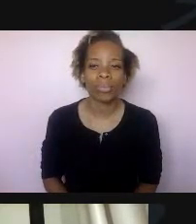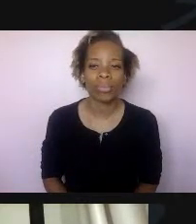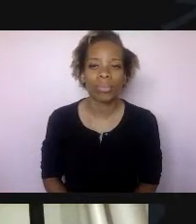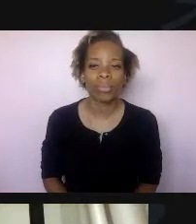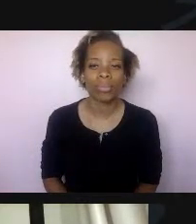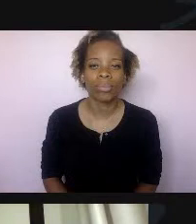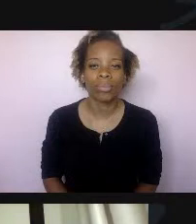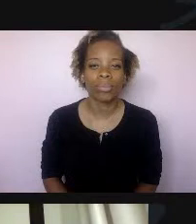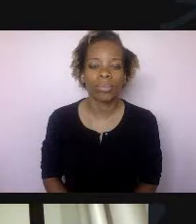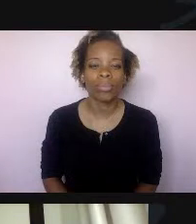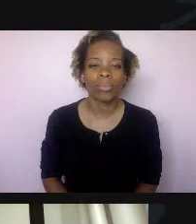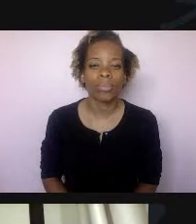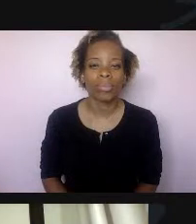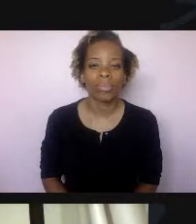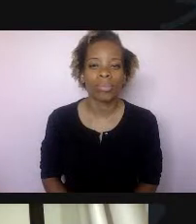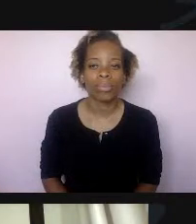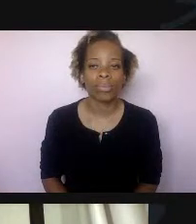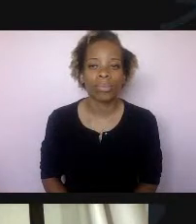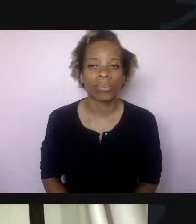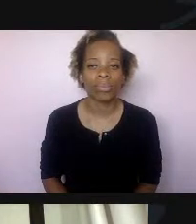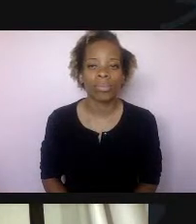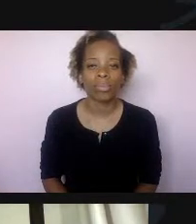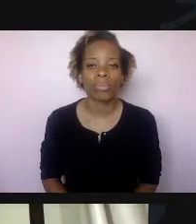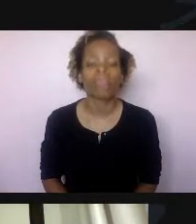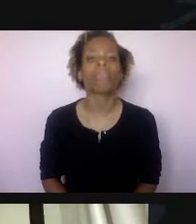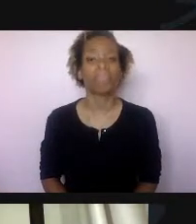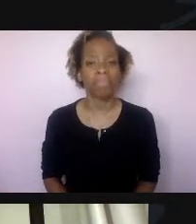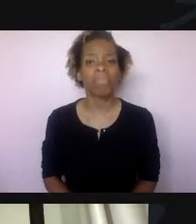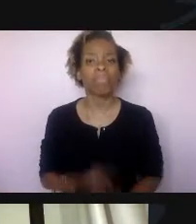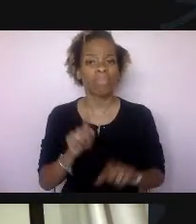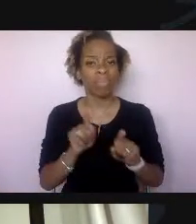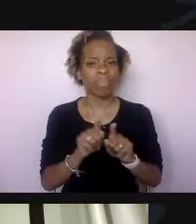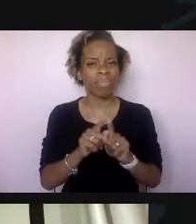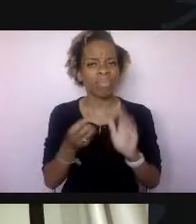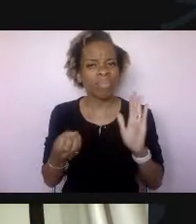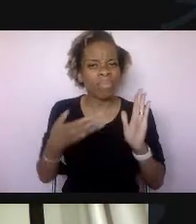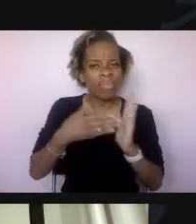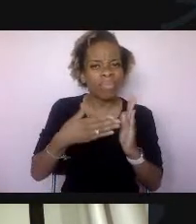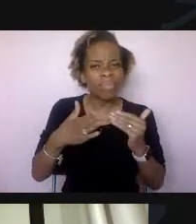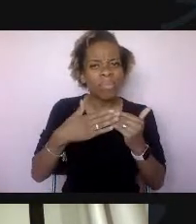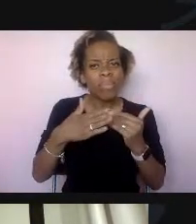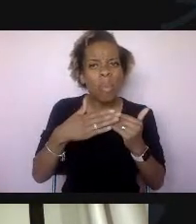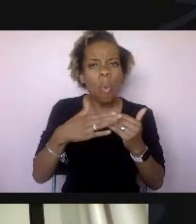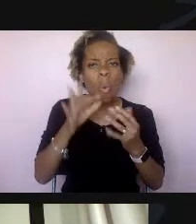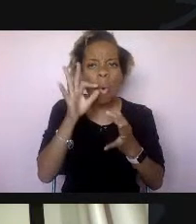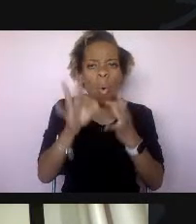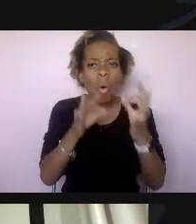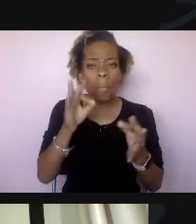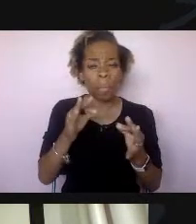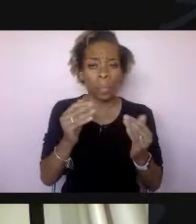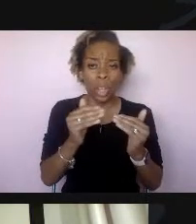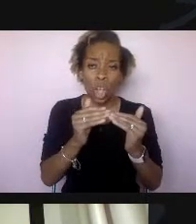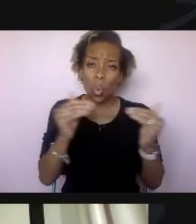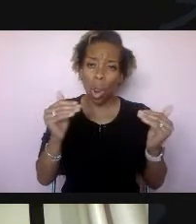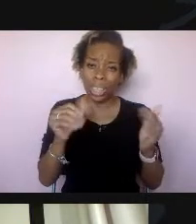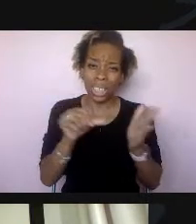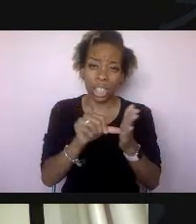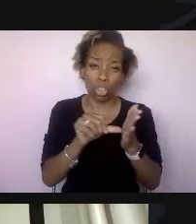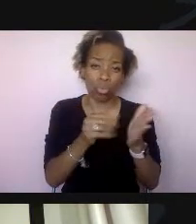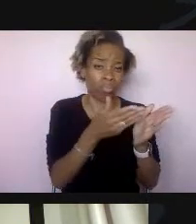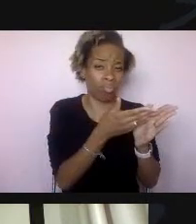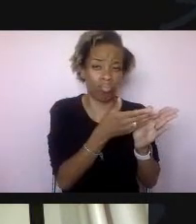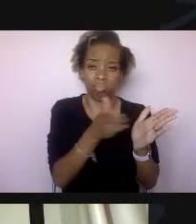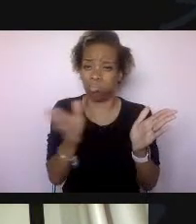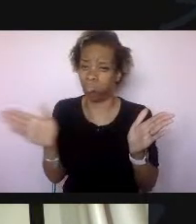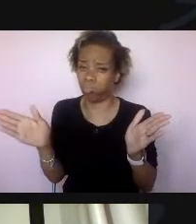the other sort of point that I would raise around this is that I think we need to be thinking about equality issues in lots of different ways,